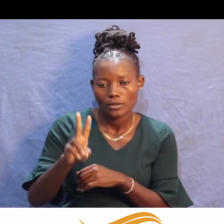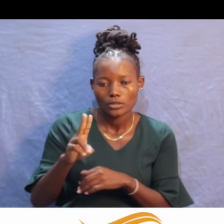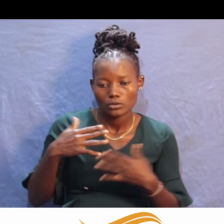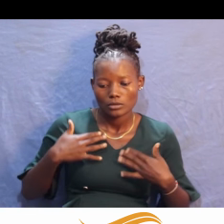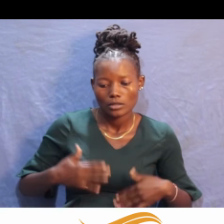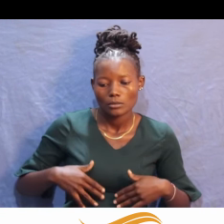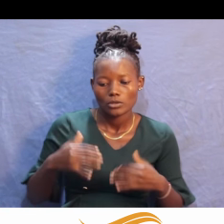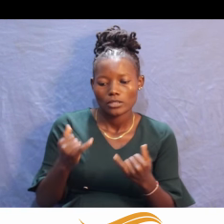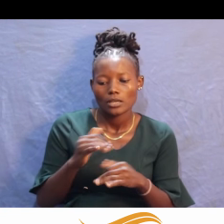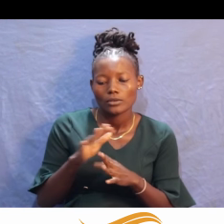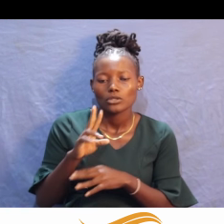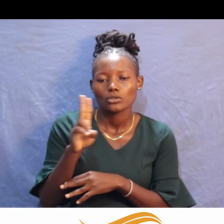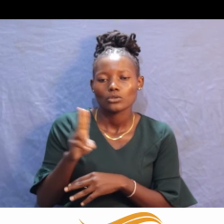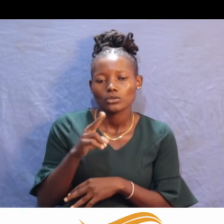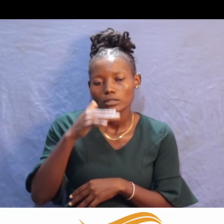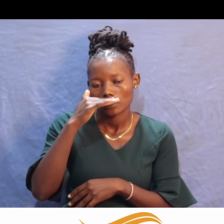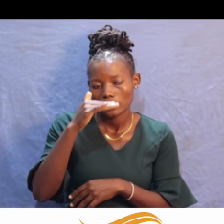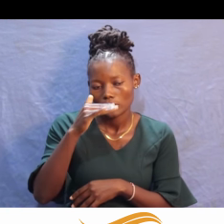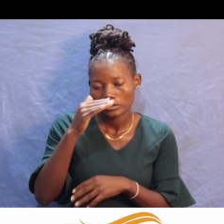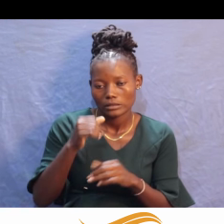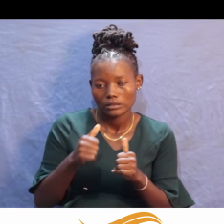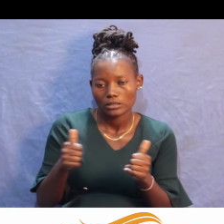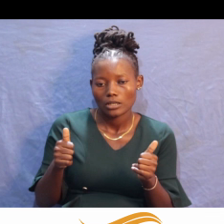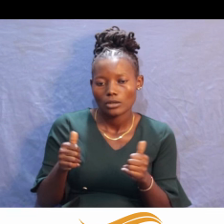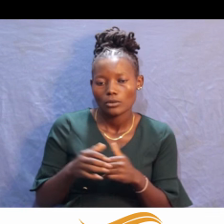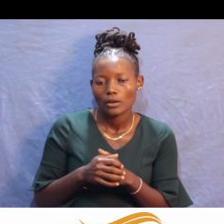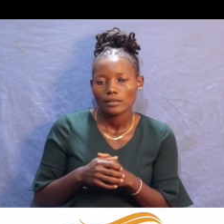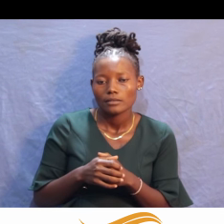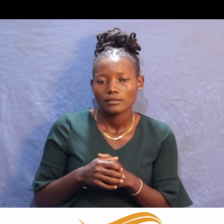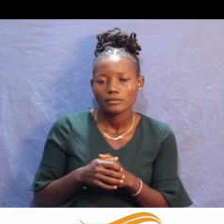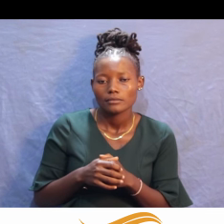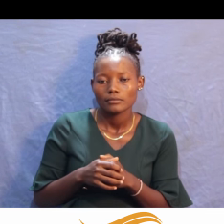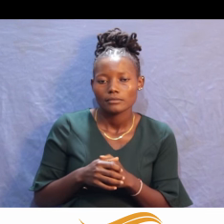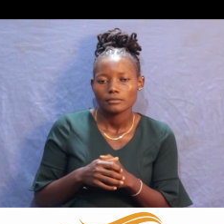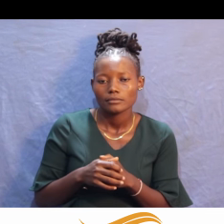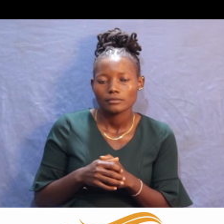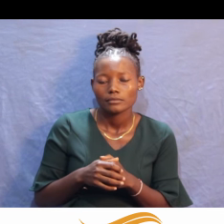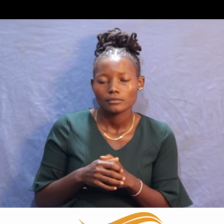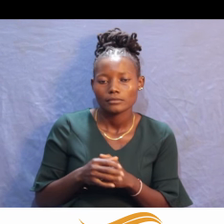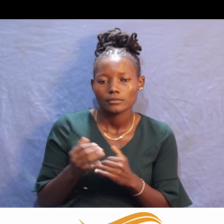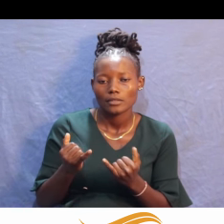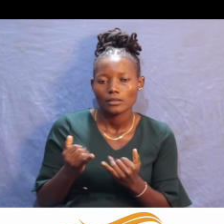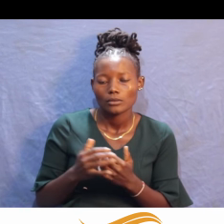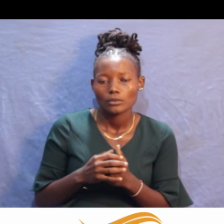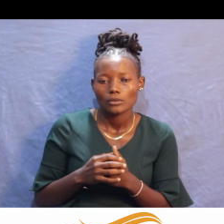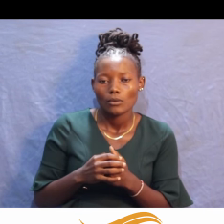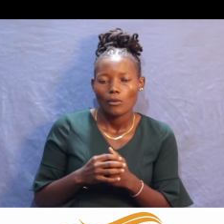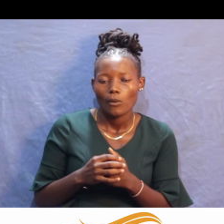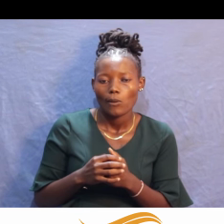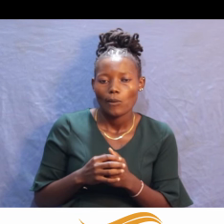not utilizing oxygen quite like it wants to or should for optimal output. So